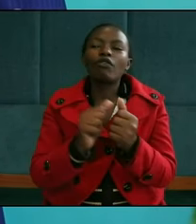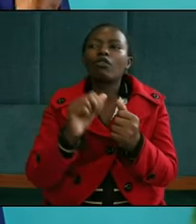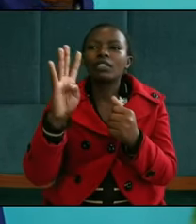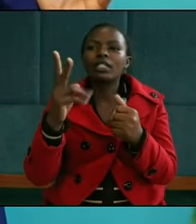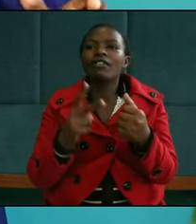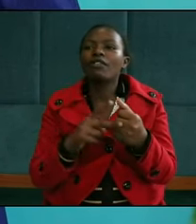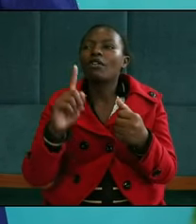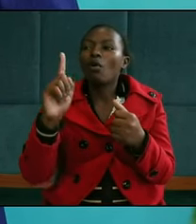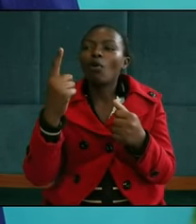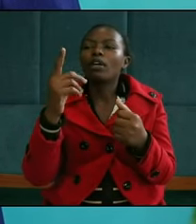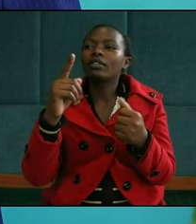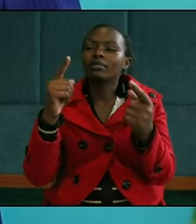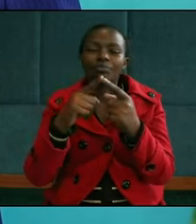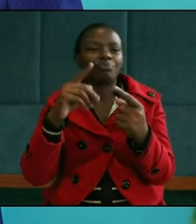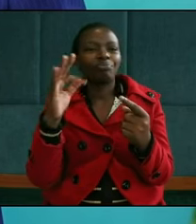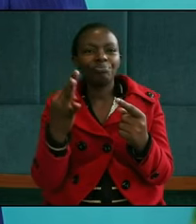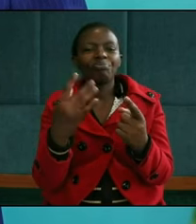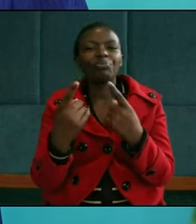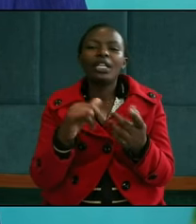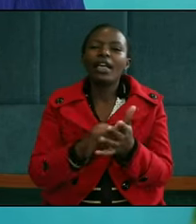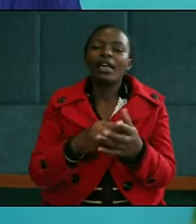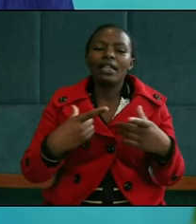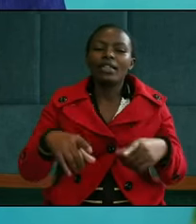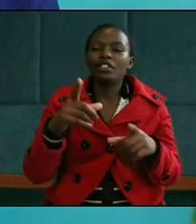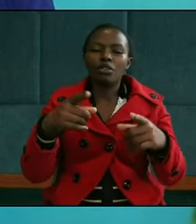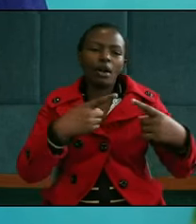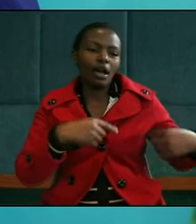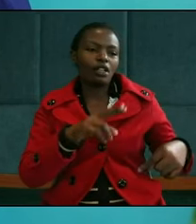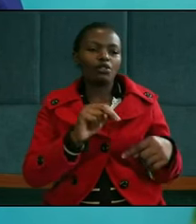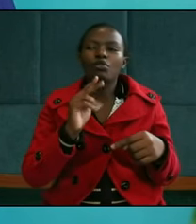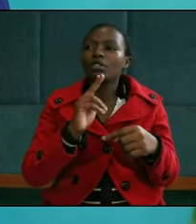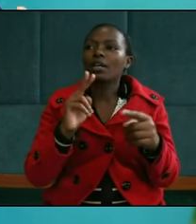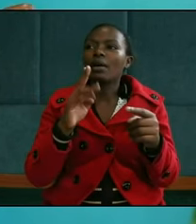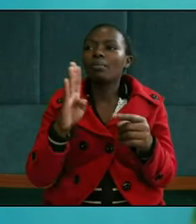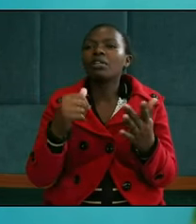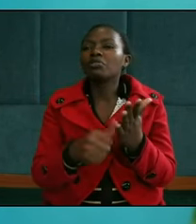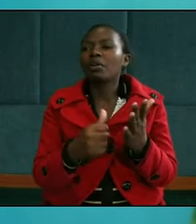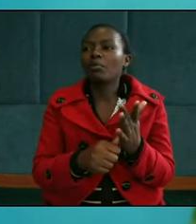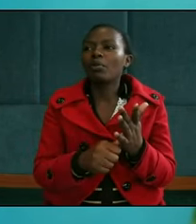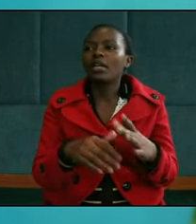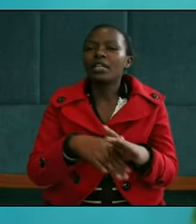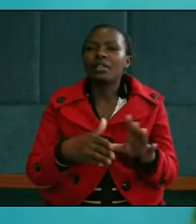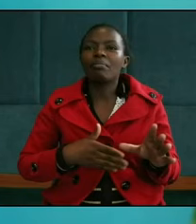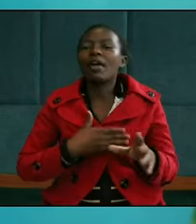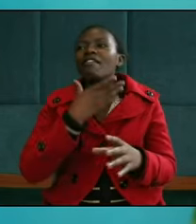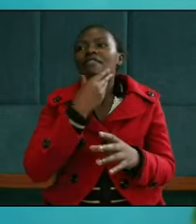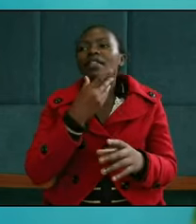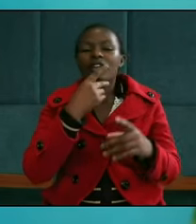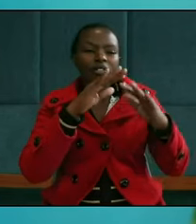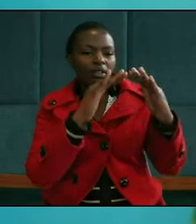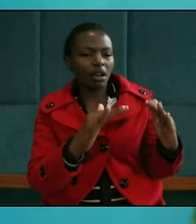troubled. You believe in God, believe also in me. In my Father's house are many mansions. If it were not so, I could have told